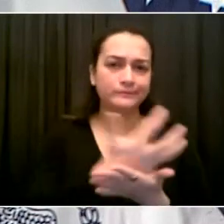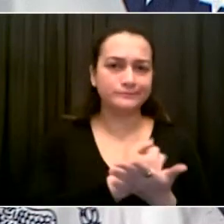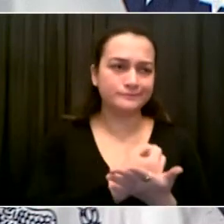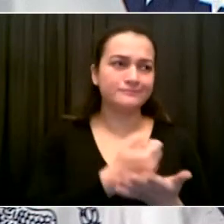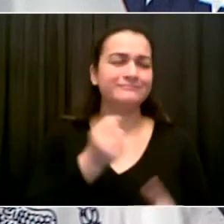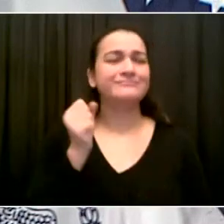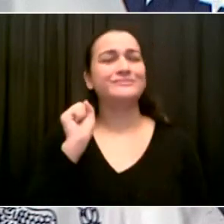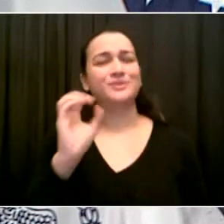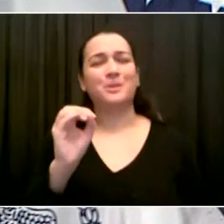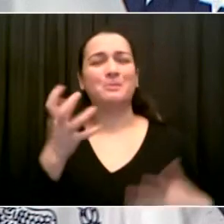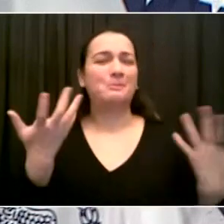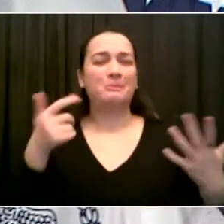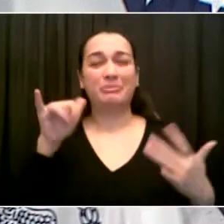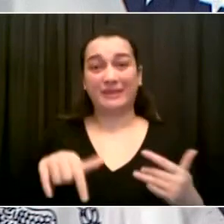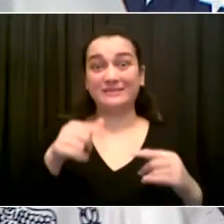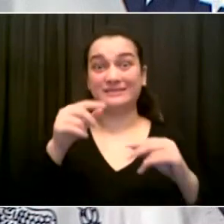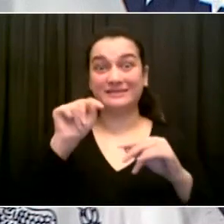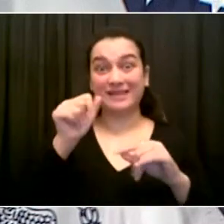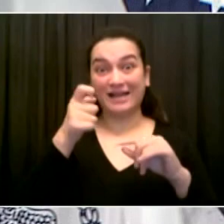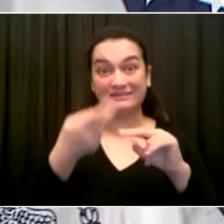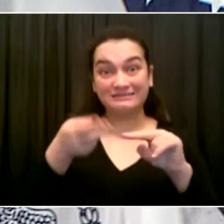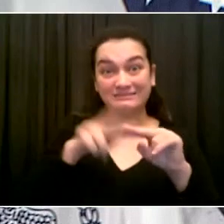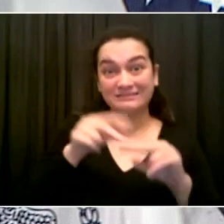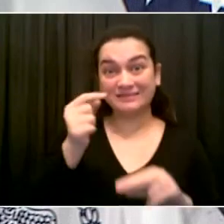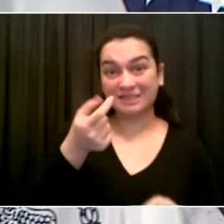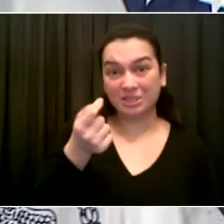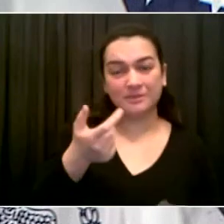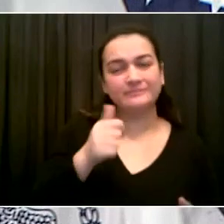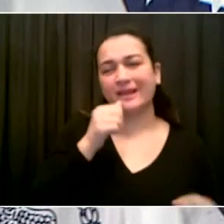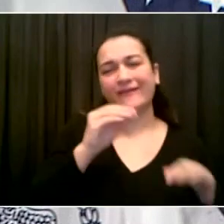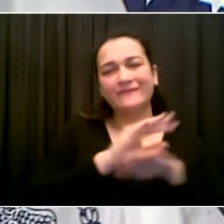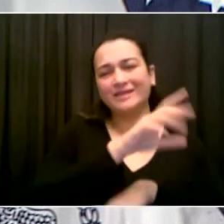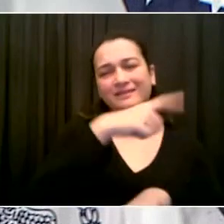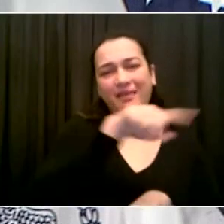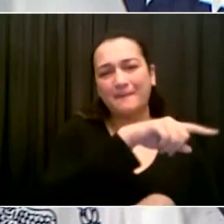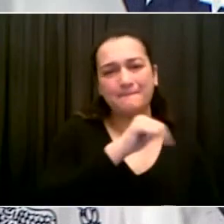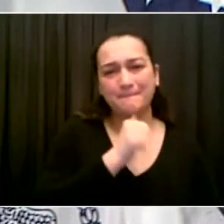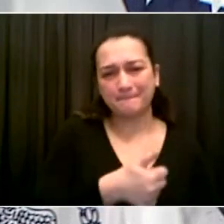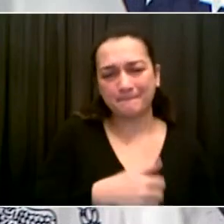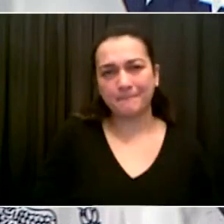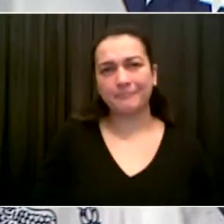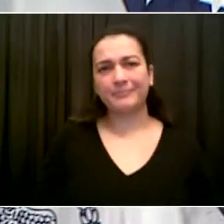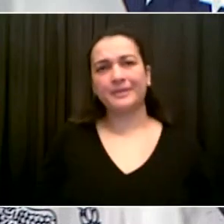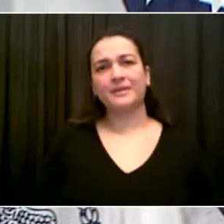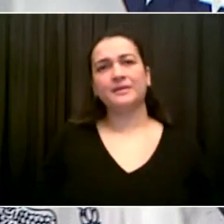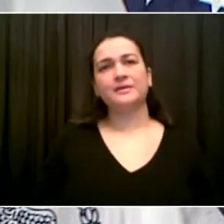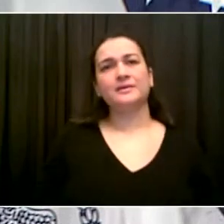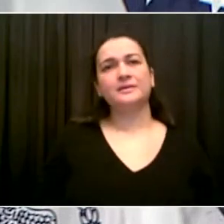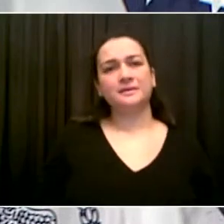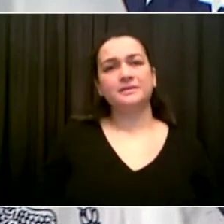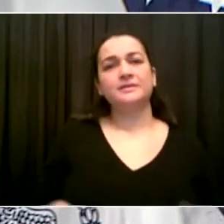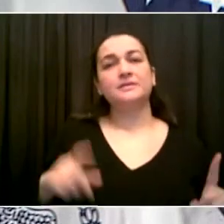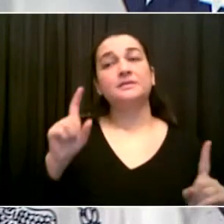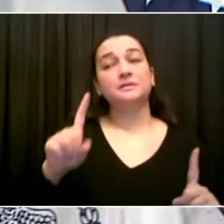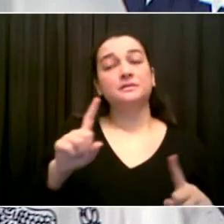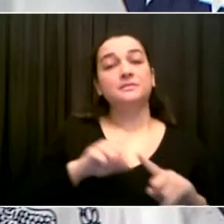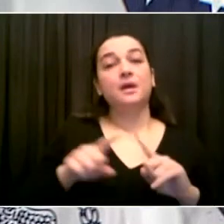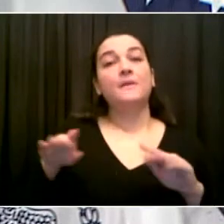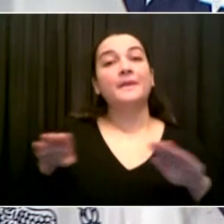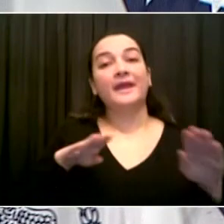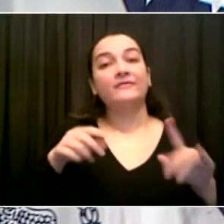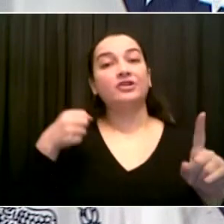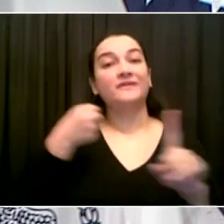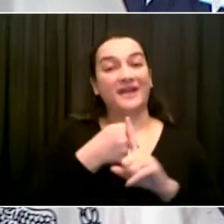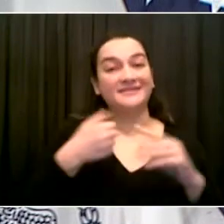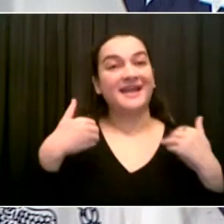I've seen lots of studies that say marginal changes in taxation do not affect the decision-making of the vast majority